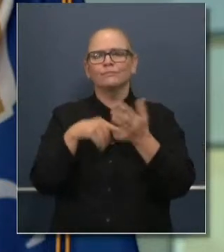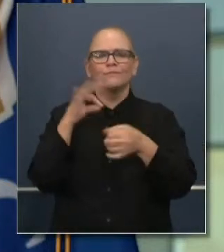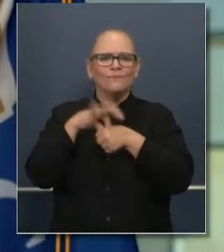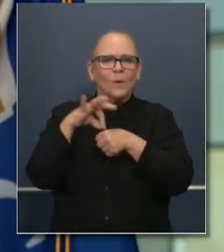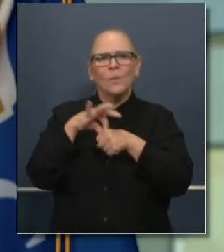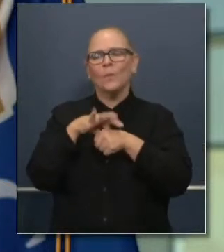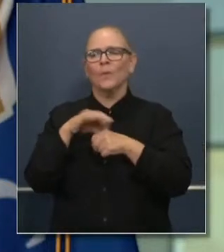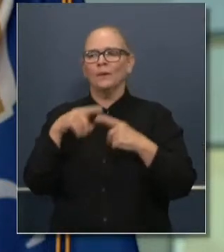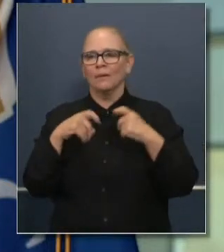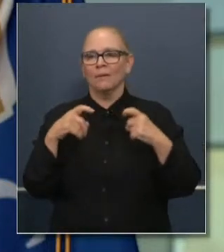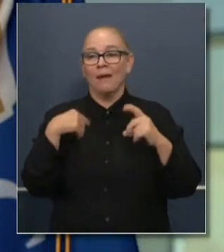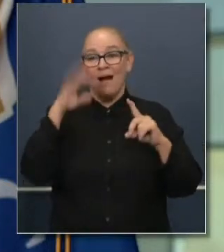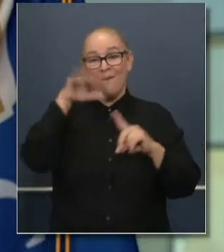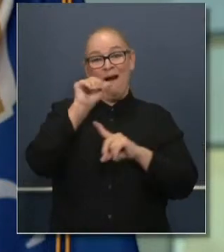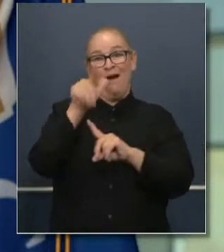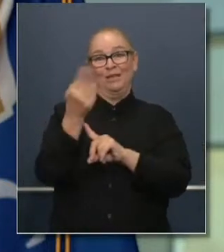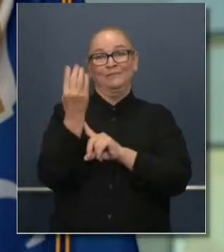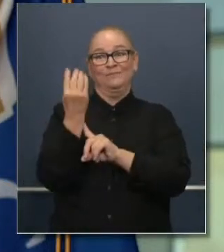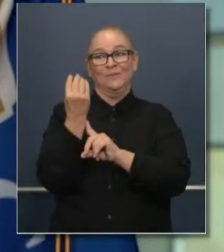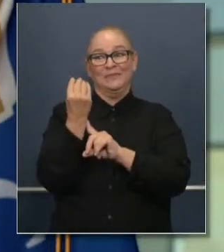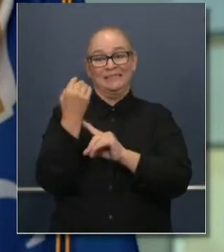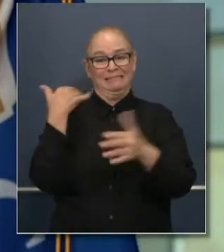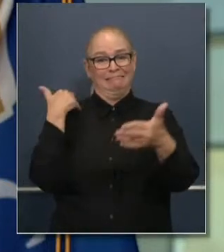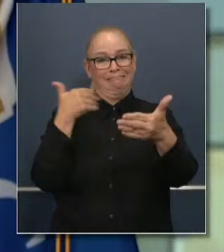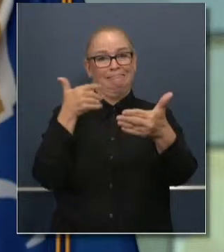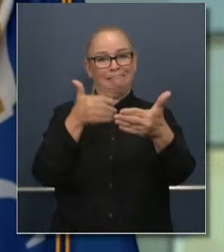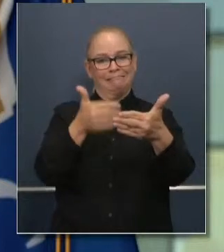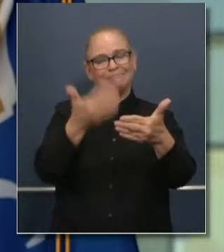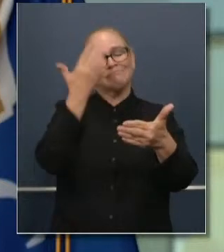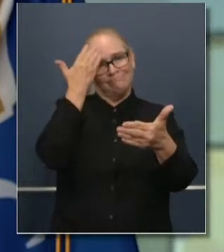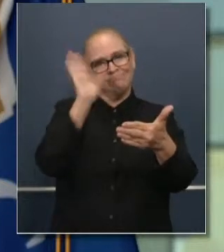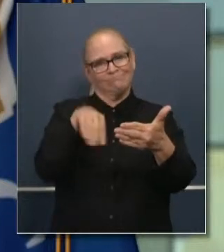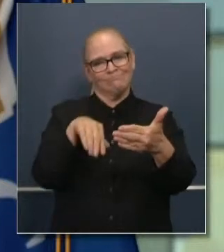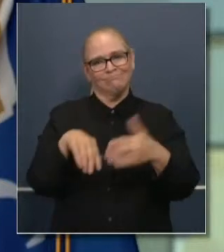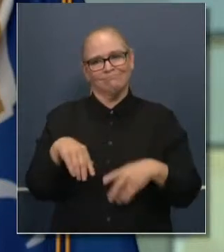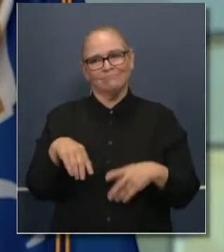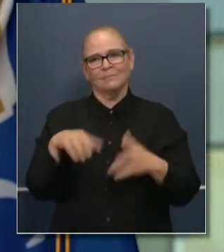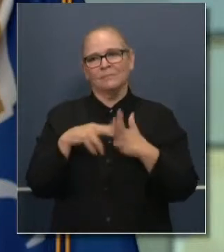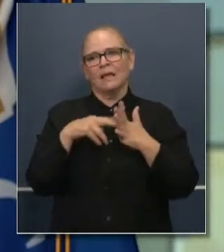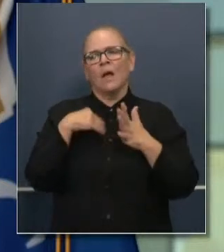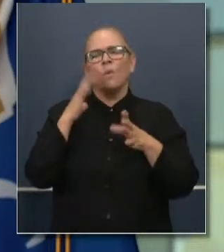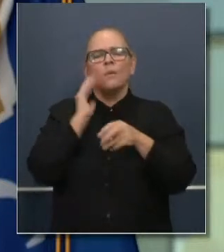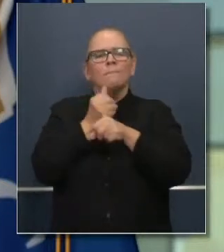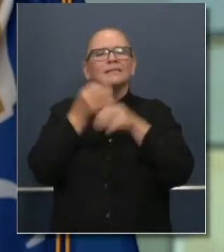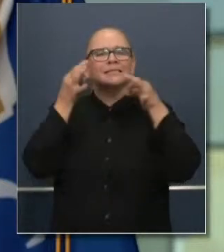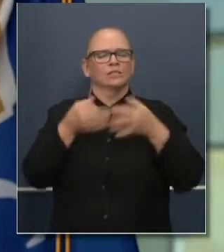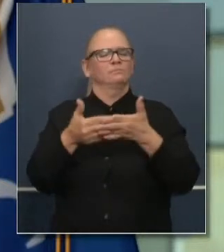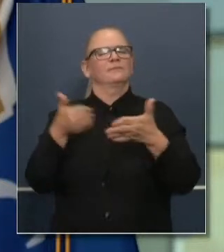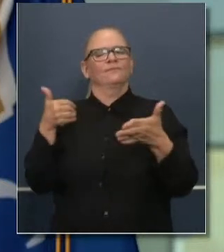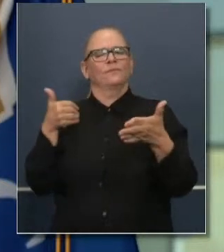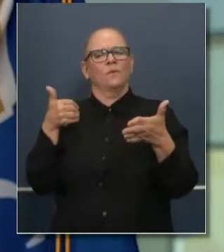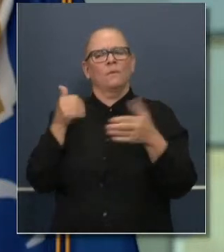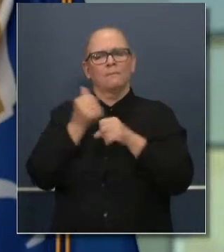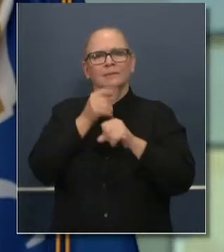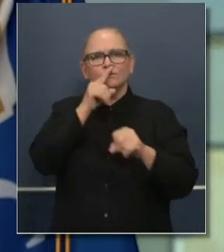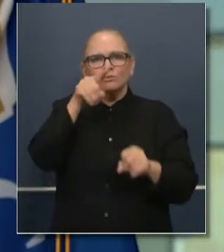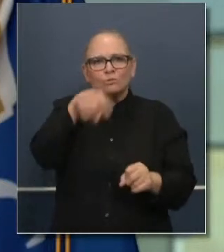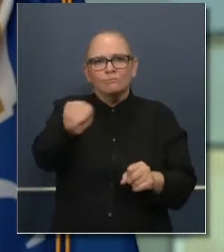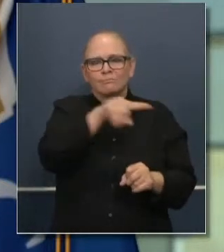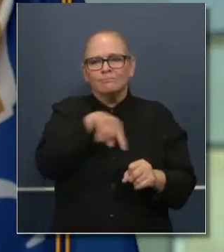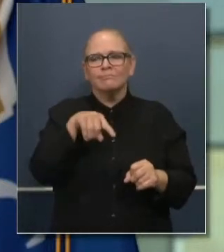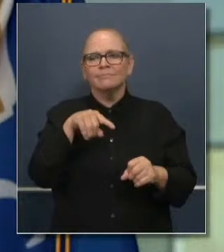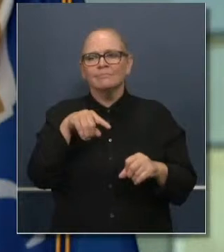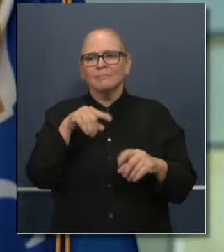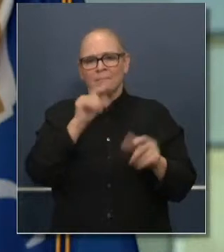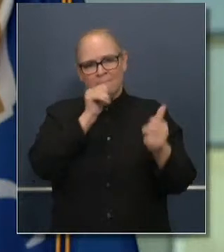August 14th clock, as it relates to the Judicial Council's decision to put this back in the hands of the legislature and